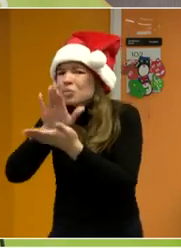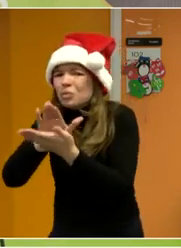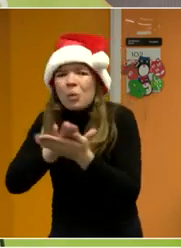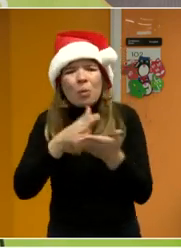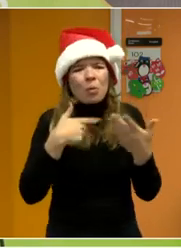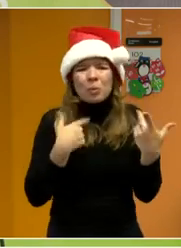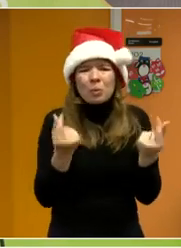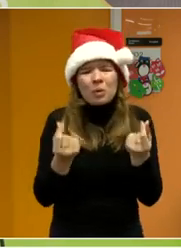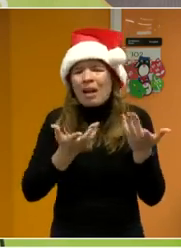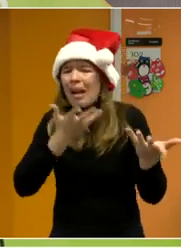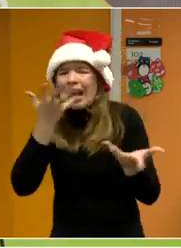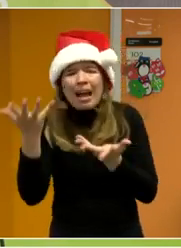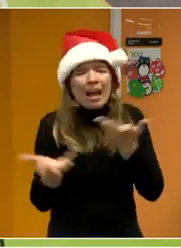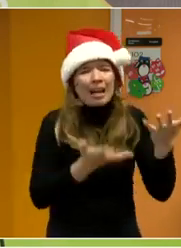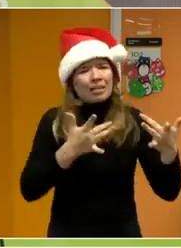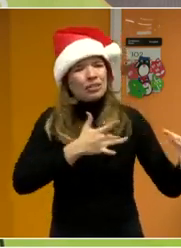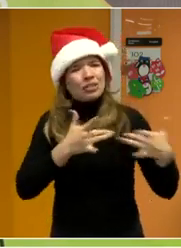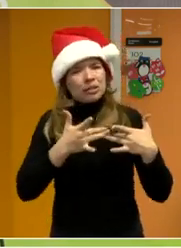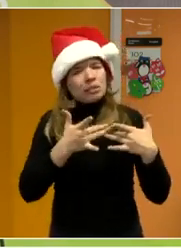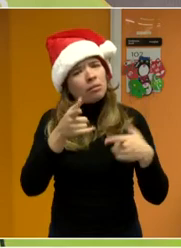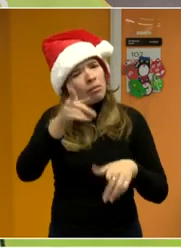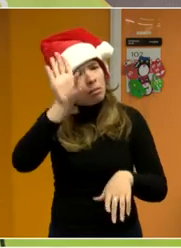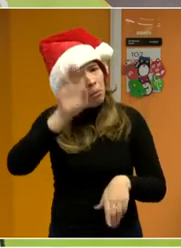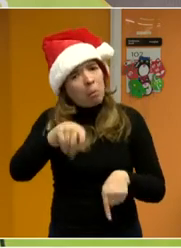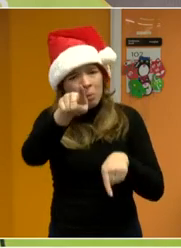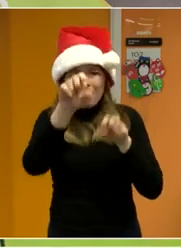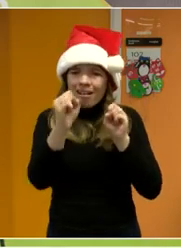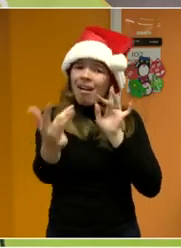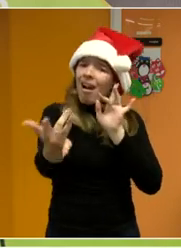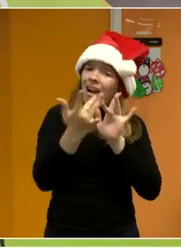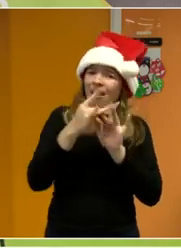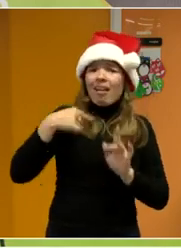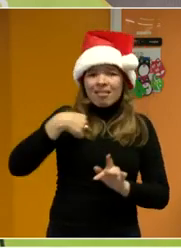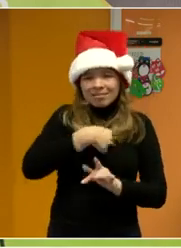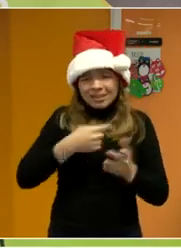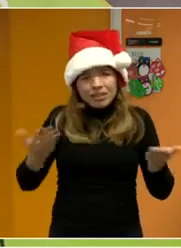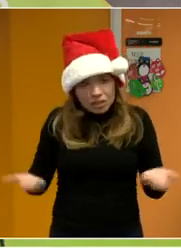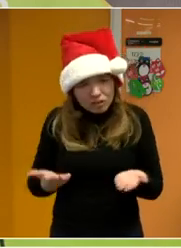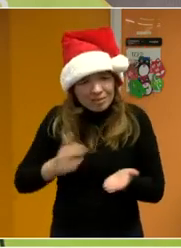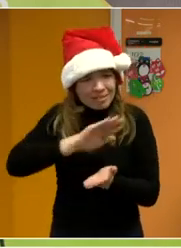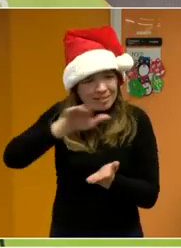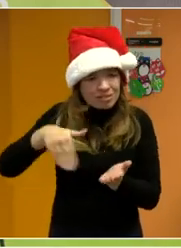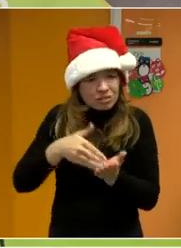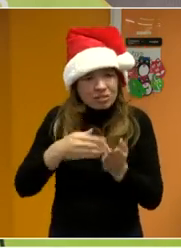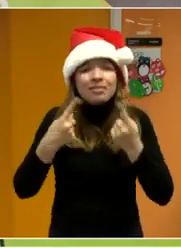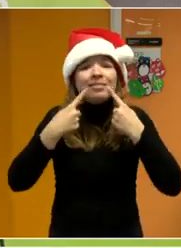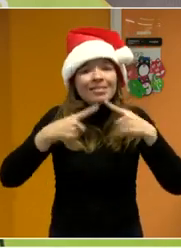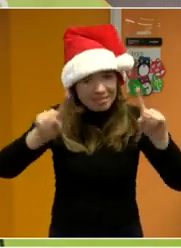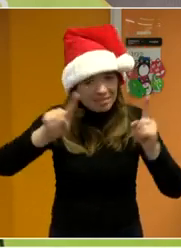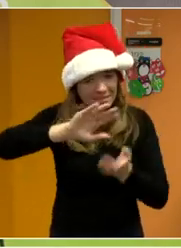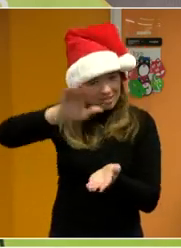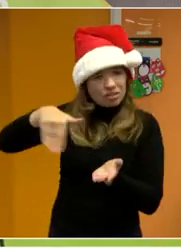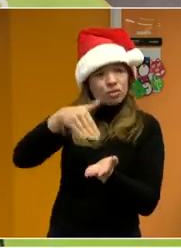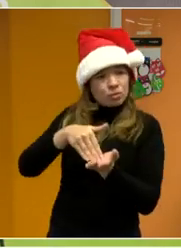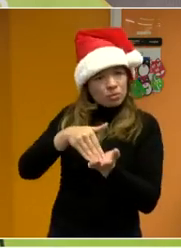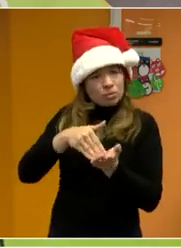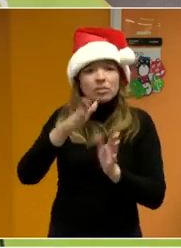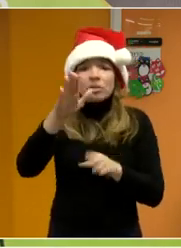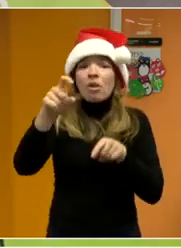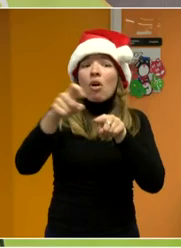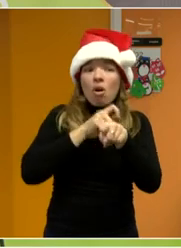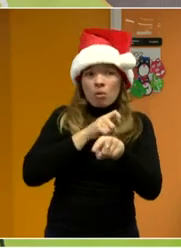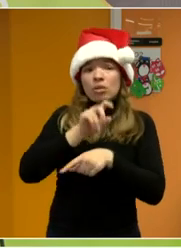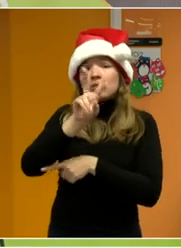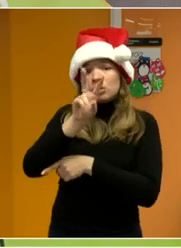be. We want you to reach out to us and to our achievement centers, and you can reach them by calling